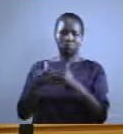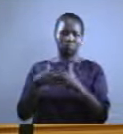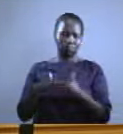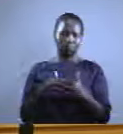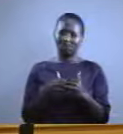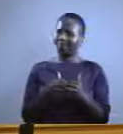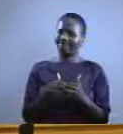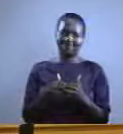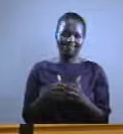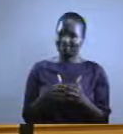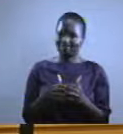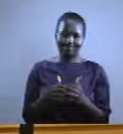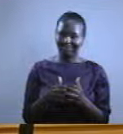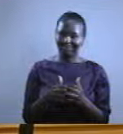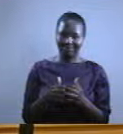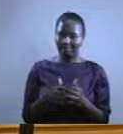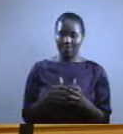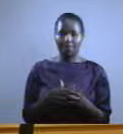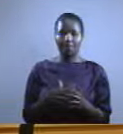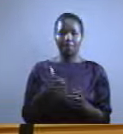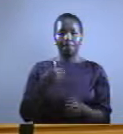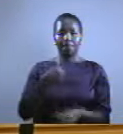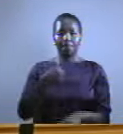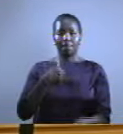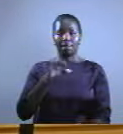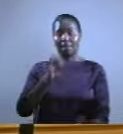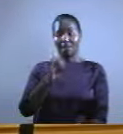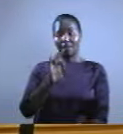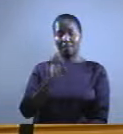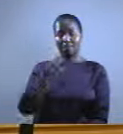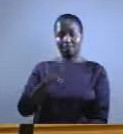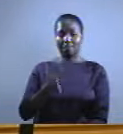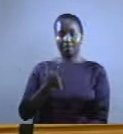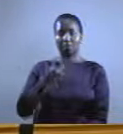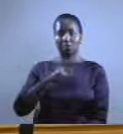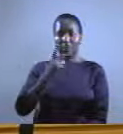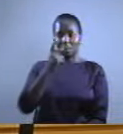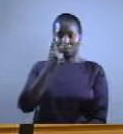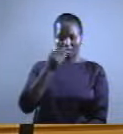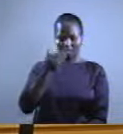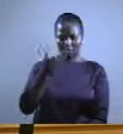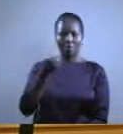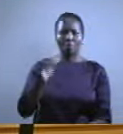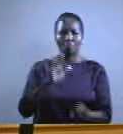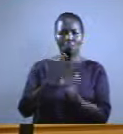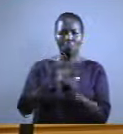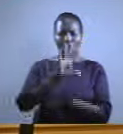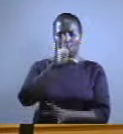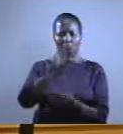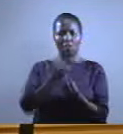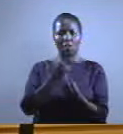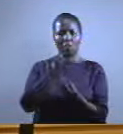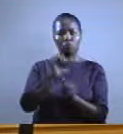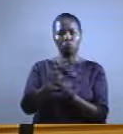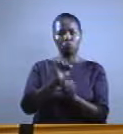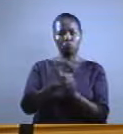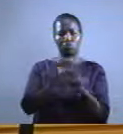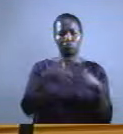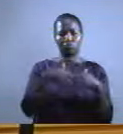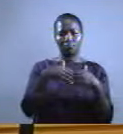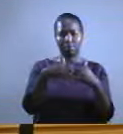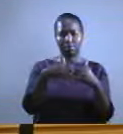met. We, as the Inkatha Freedom Party, would like to see a holistic approach to job creation, which